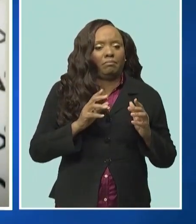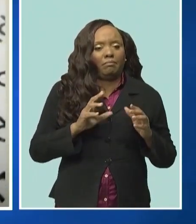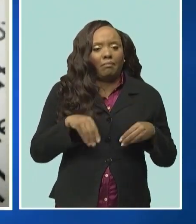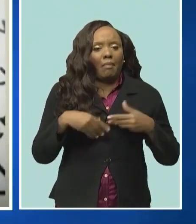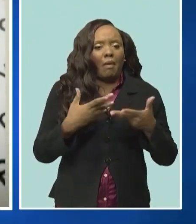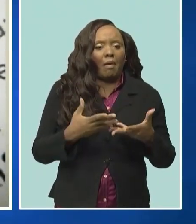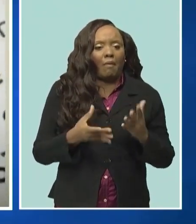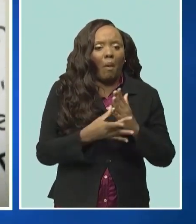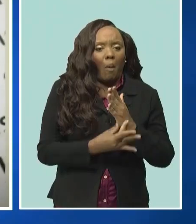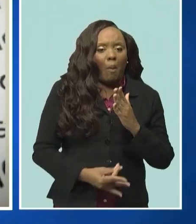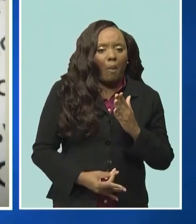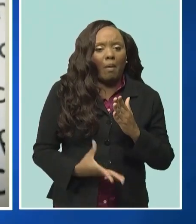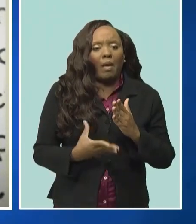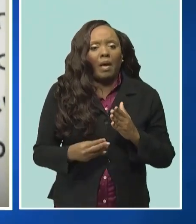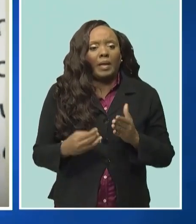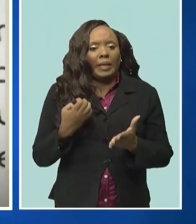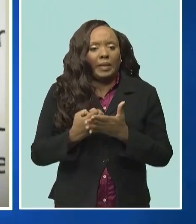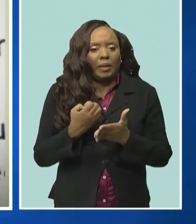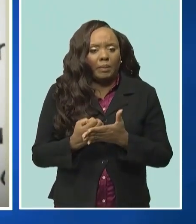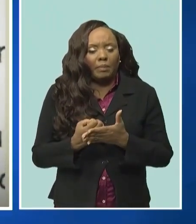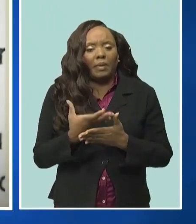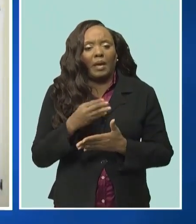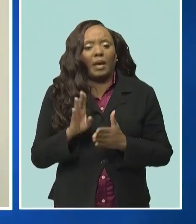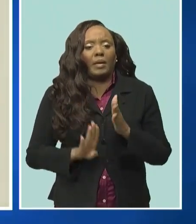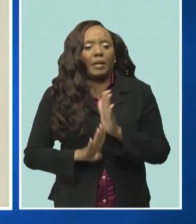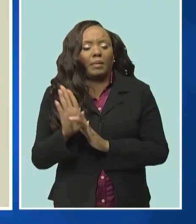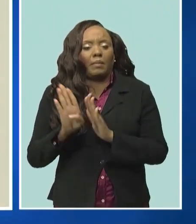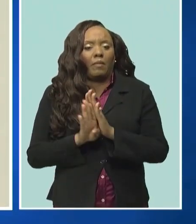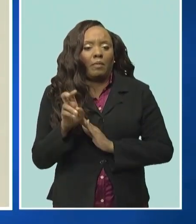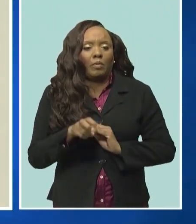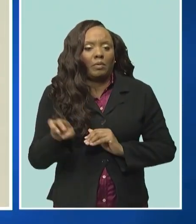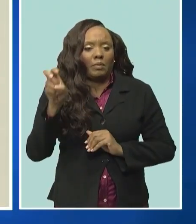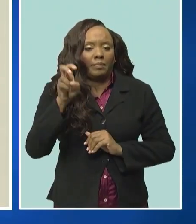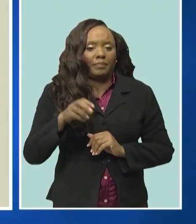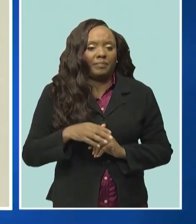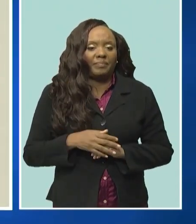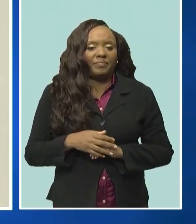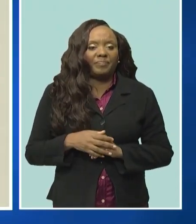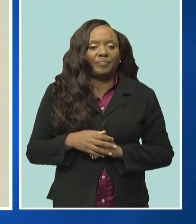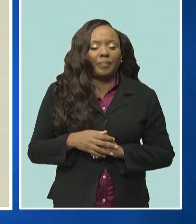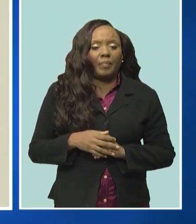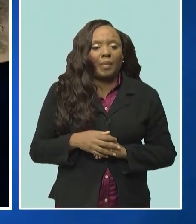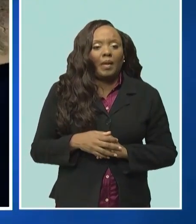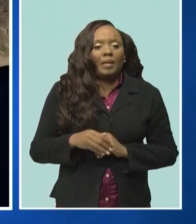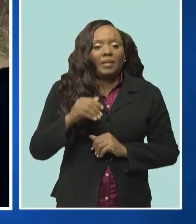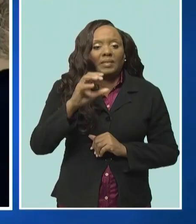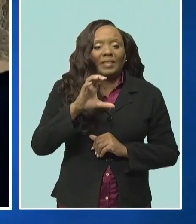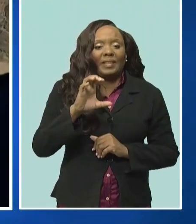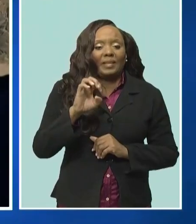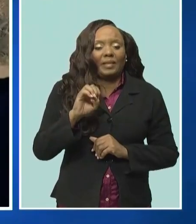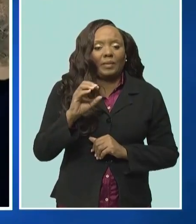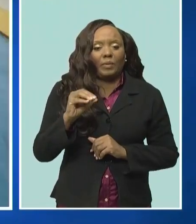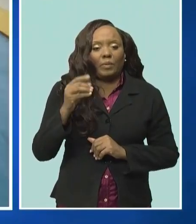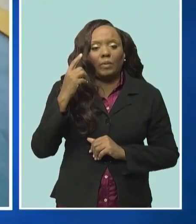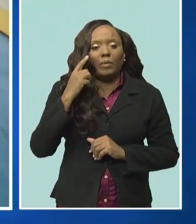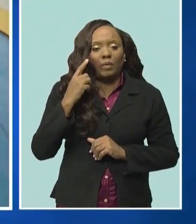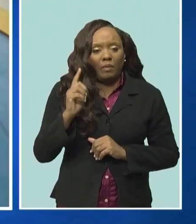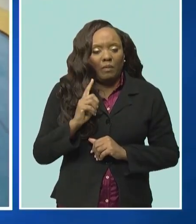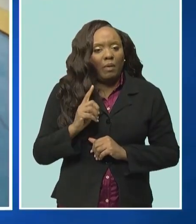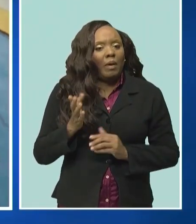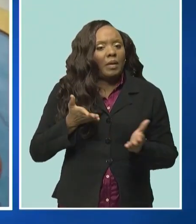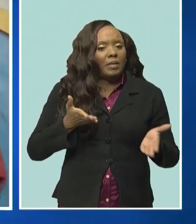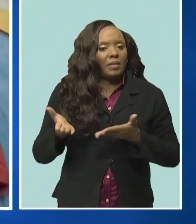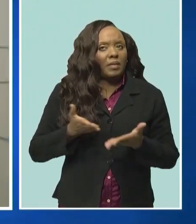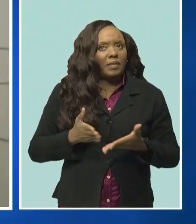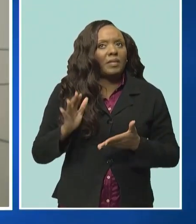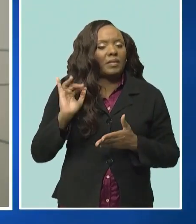boost tourism. Founder and Chief Executive Officer of Trinity Recruitment Services, Judine Scanterbury, tells CBC